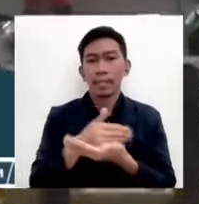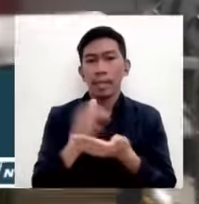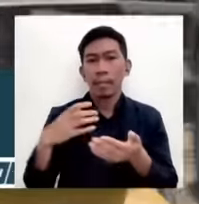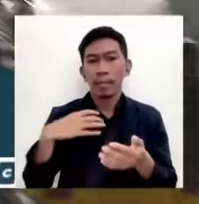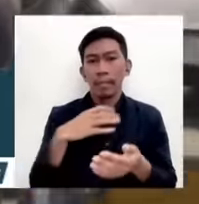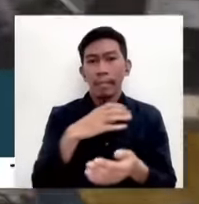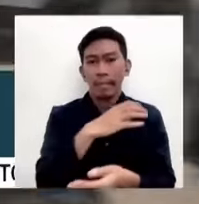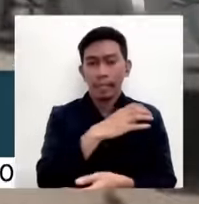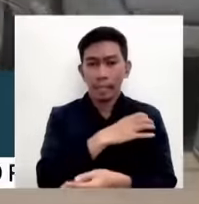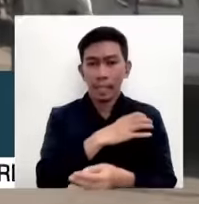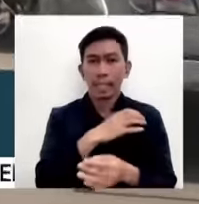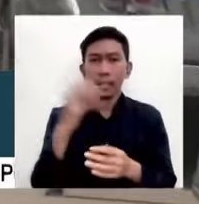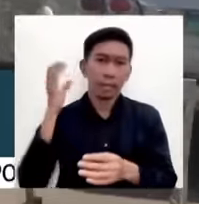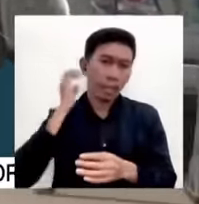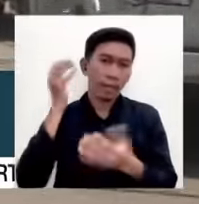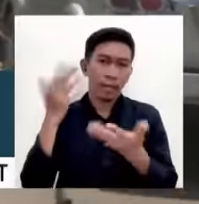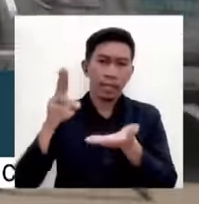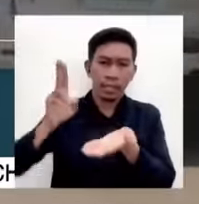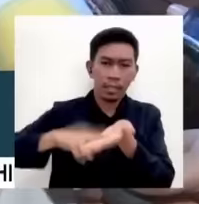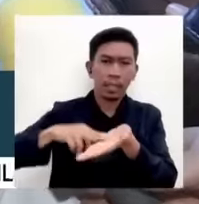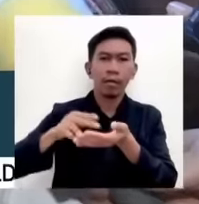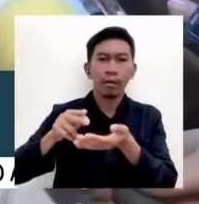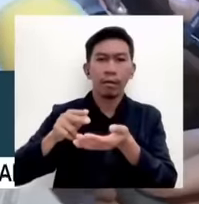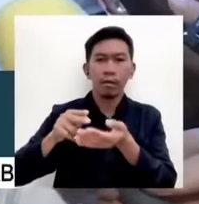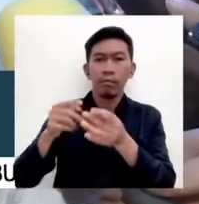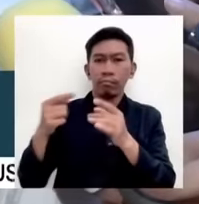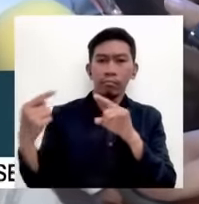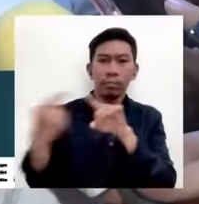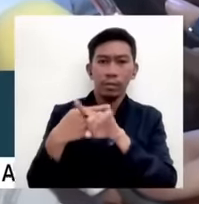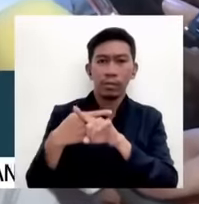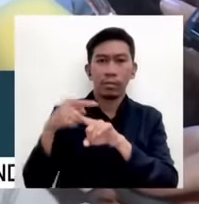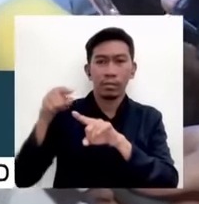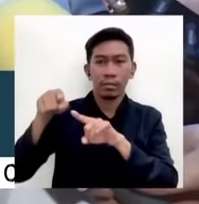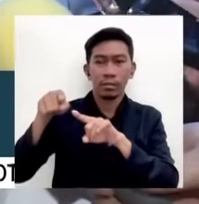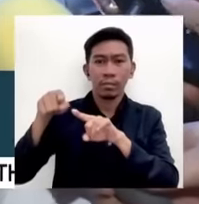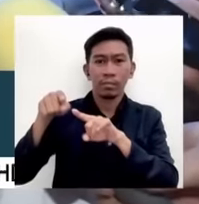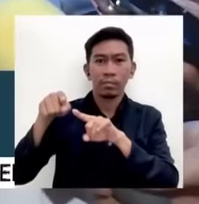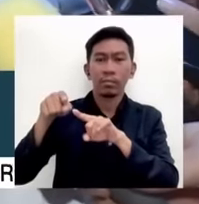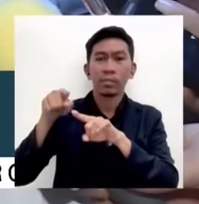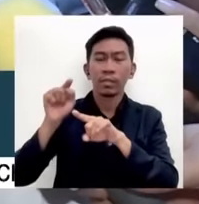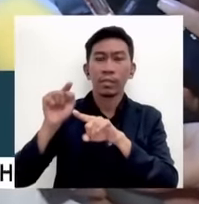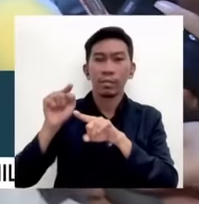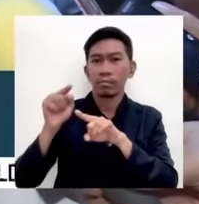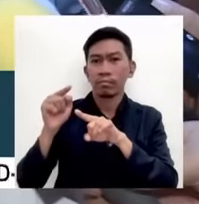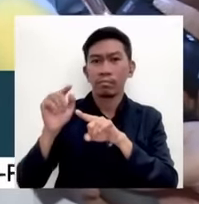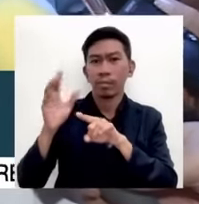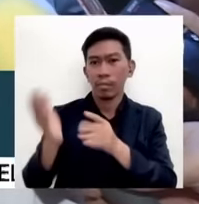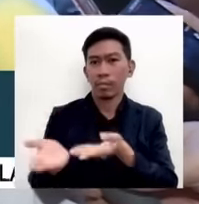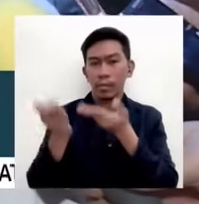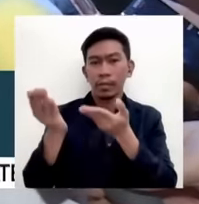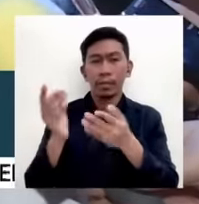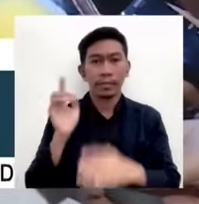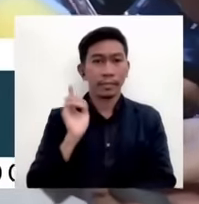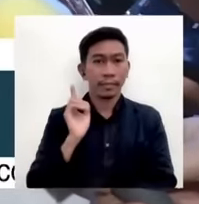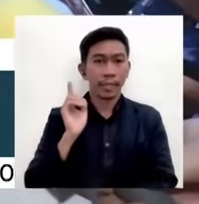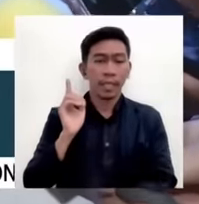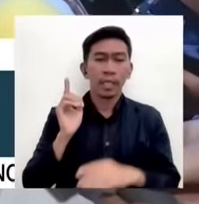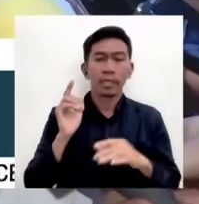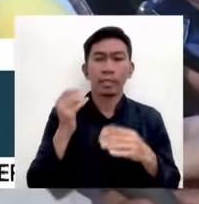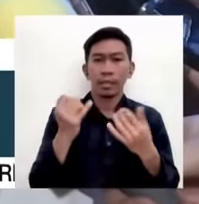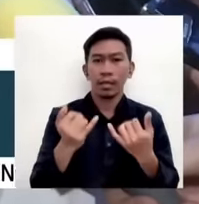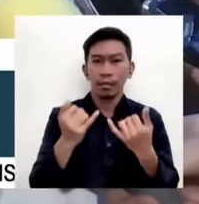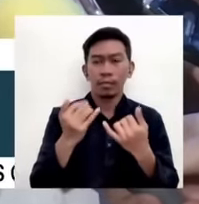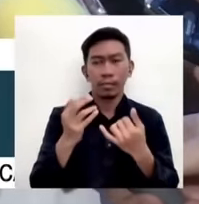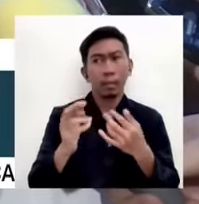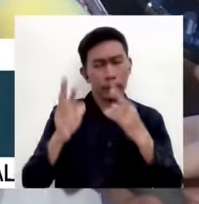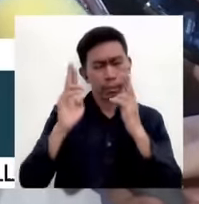registered their opposition to the proposal. With due respect to the former president, I think right now the last thing that we want is